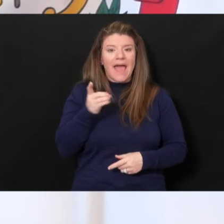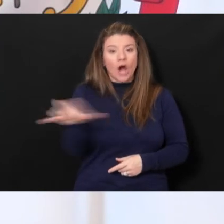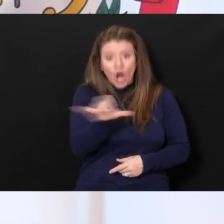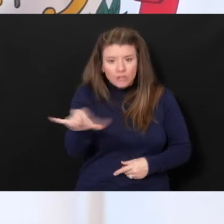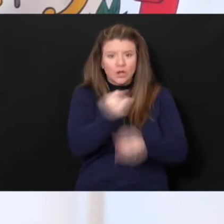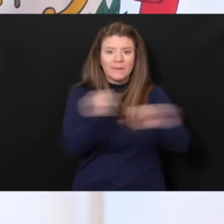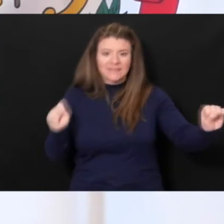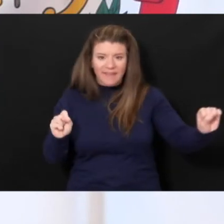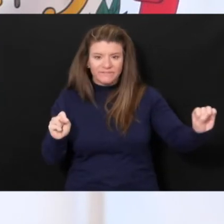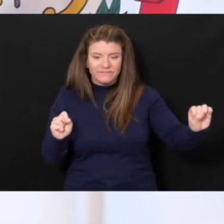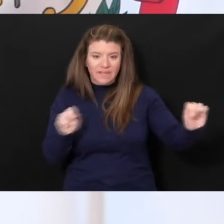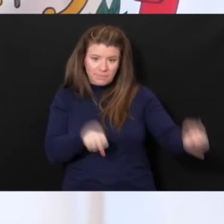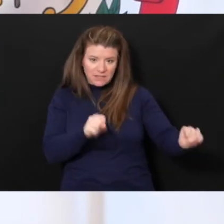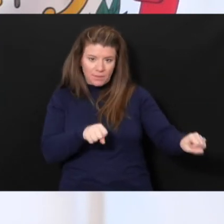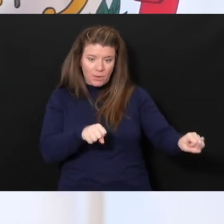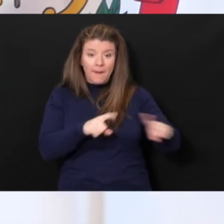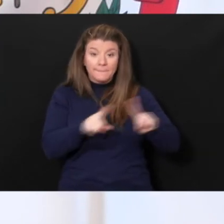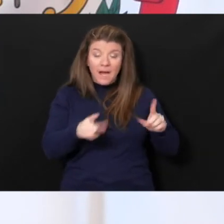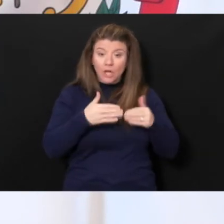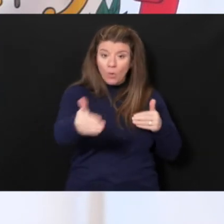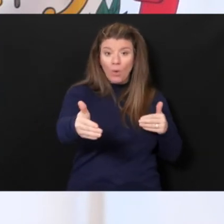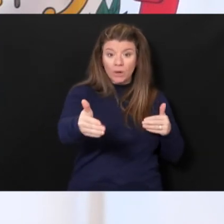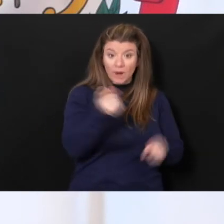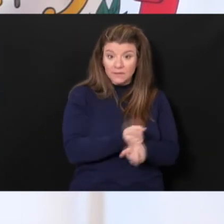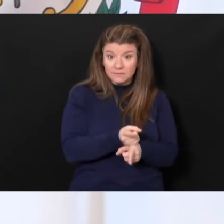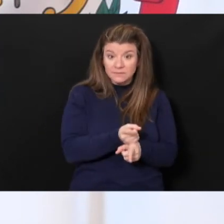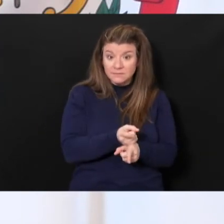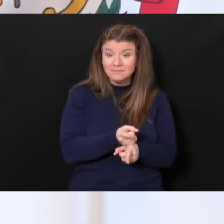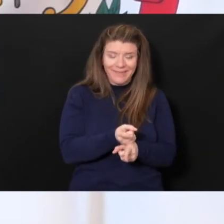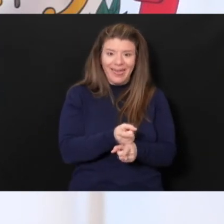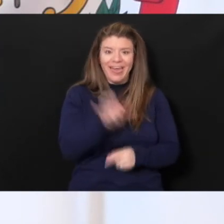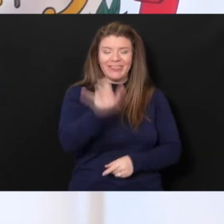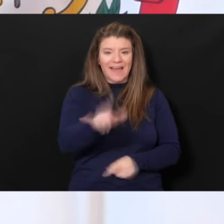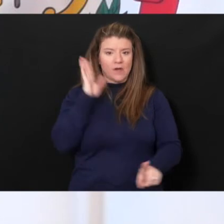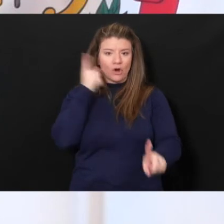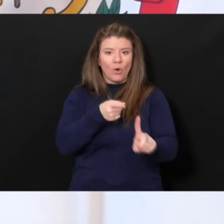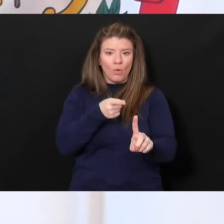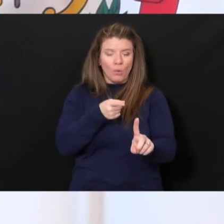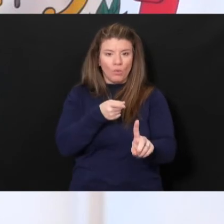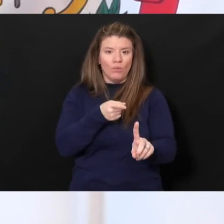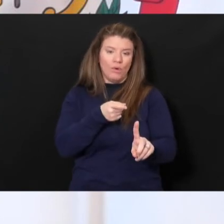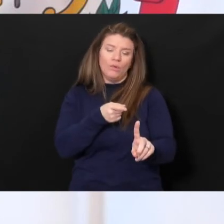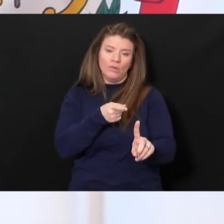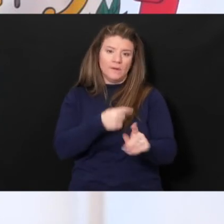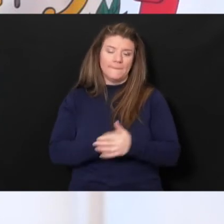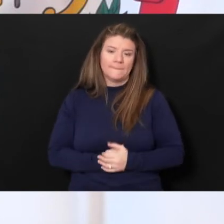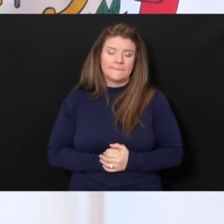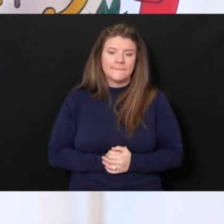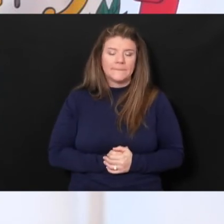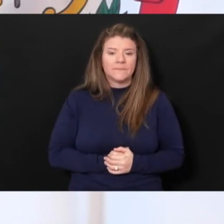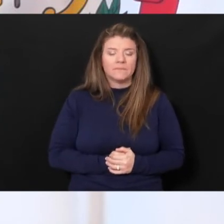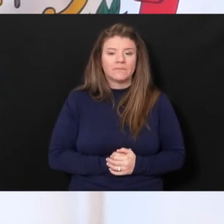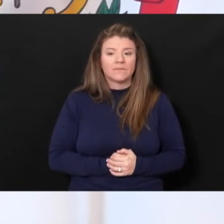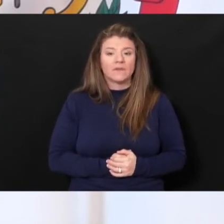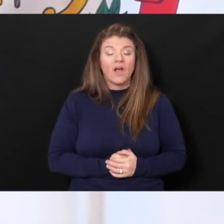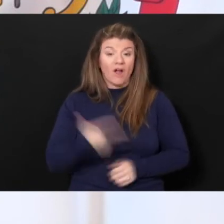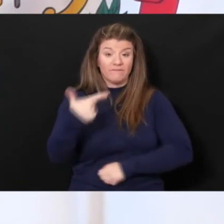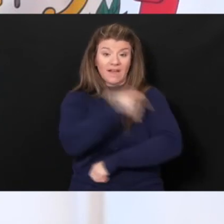can possibly be, but we've got to go on, don't we? And that's what we're trying to do. As far as our